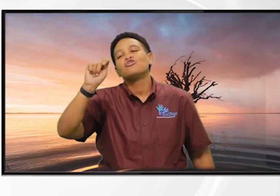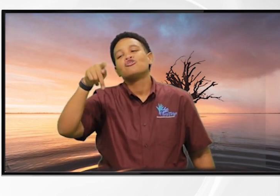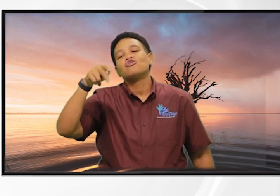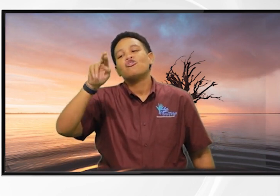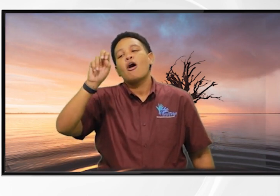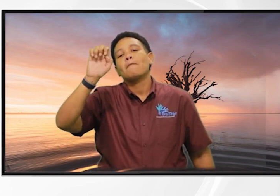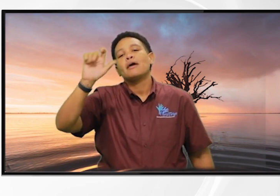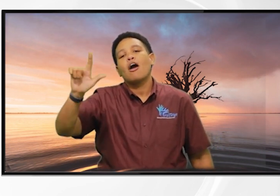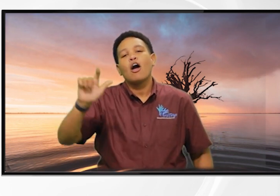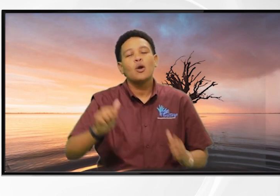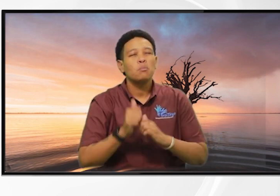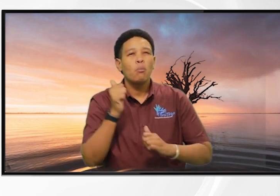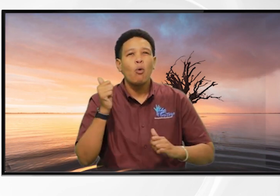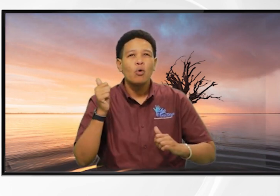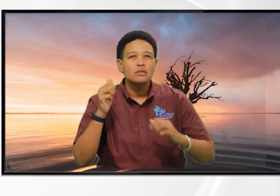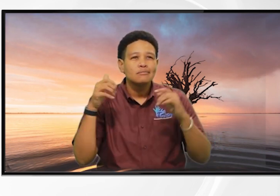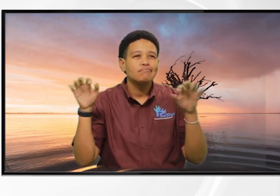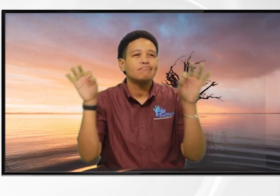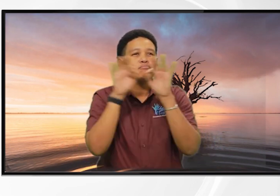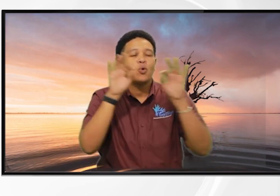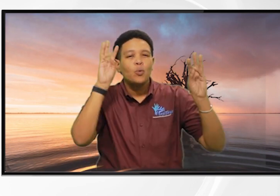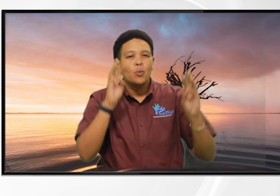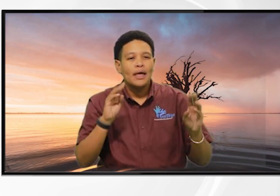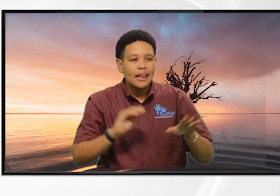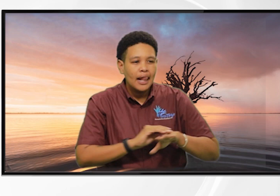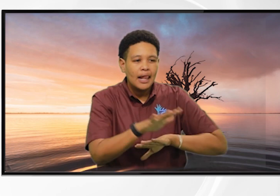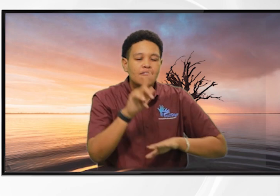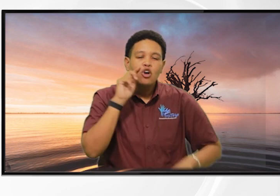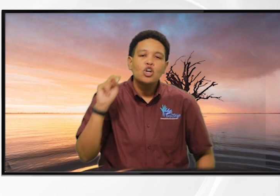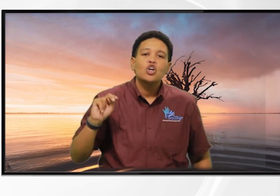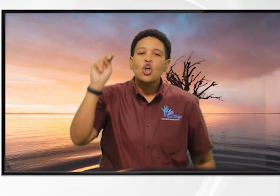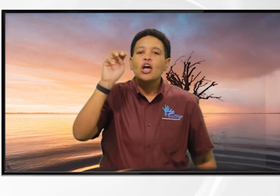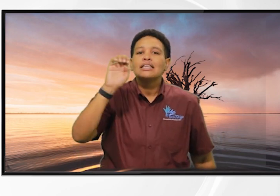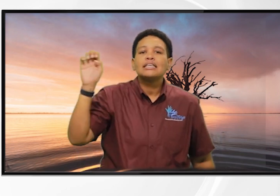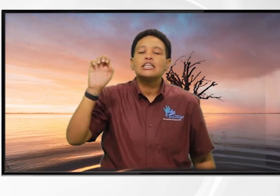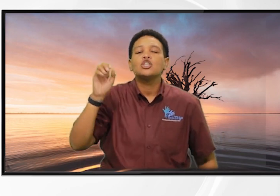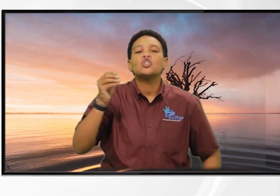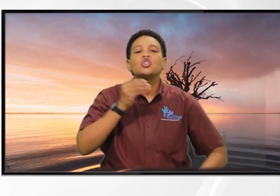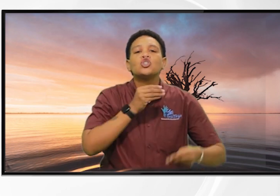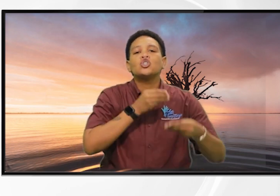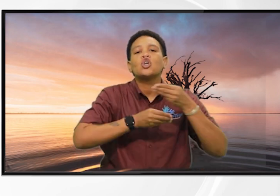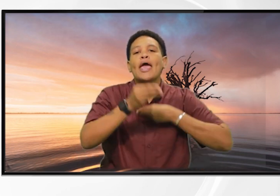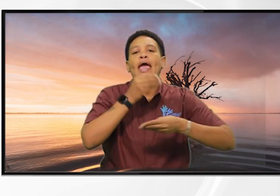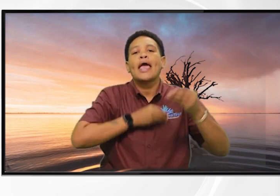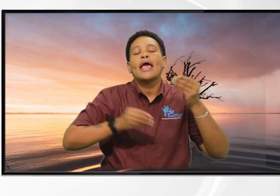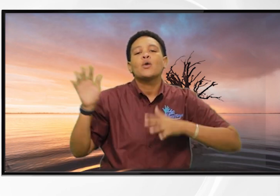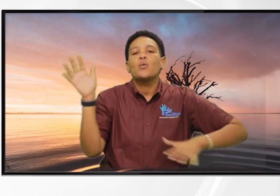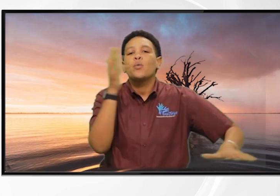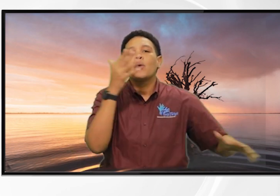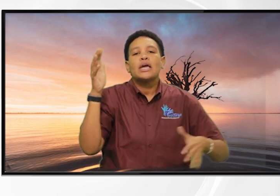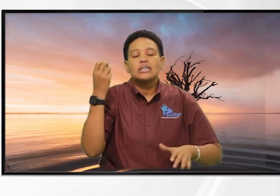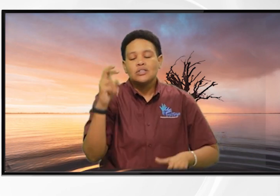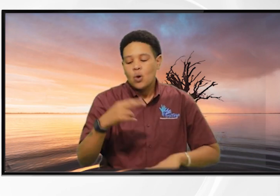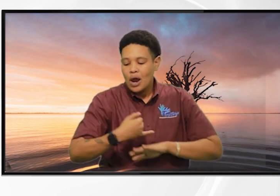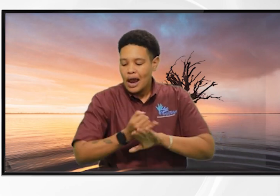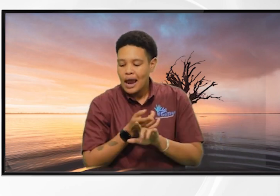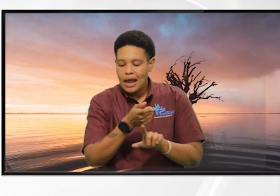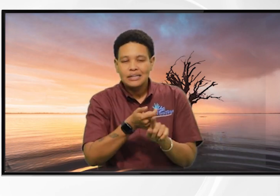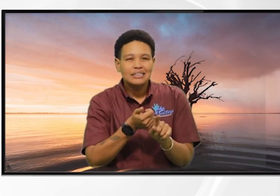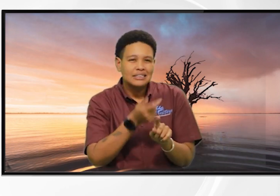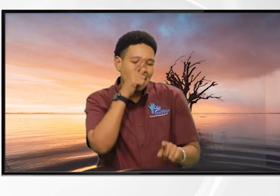climatic influences being the northeast trade winds and the island's orographic